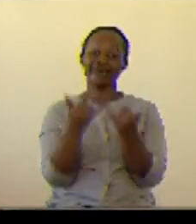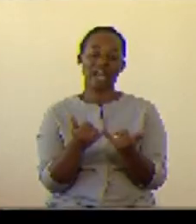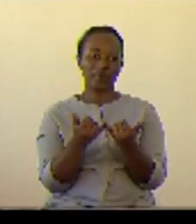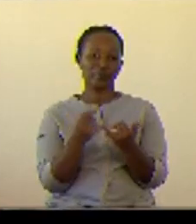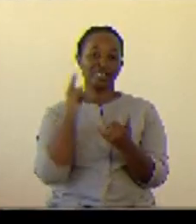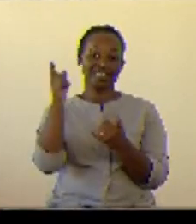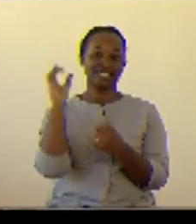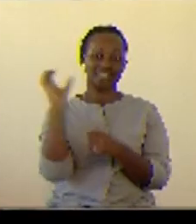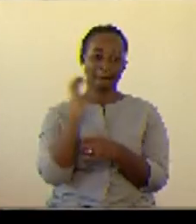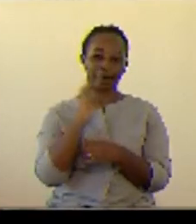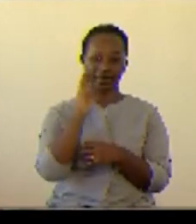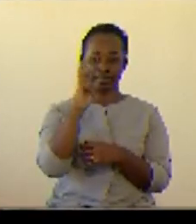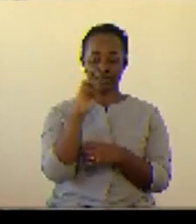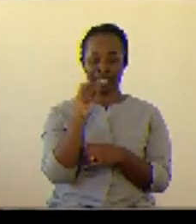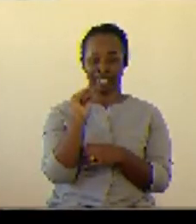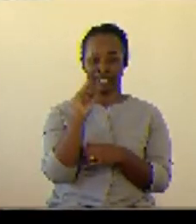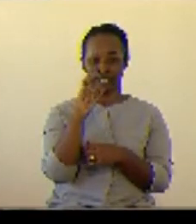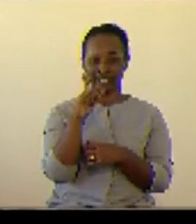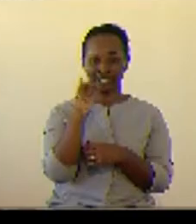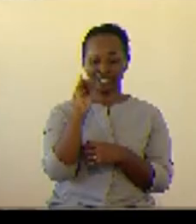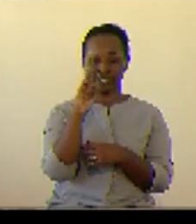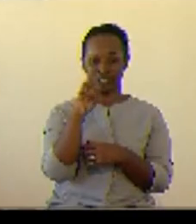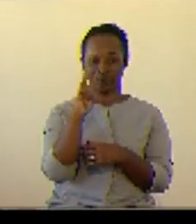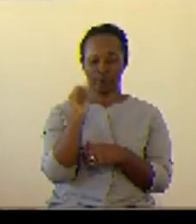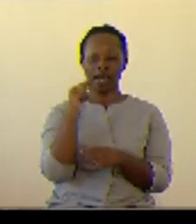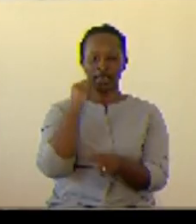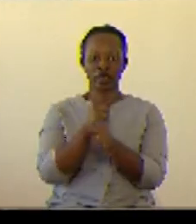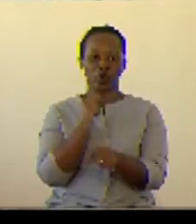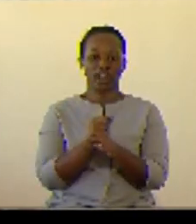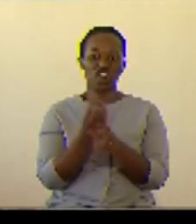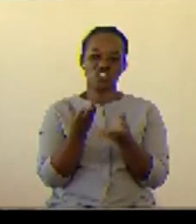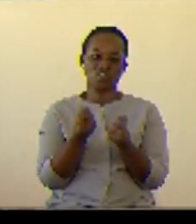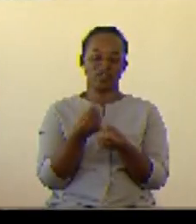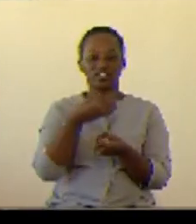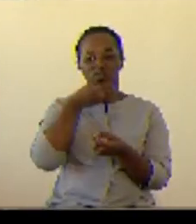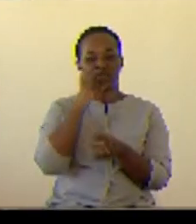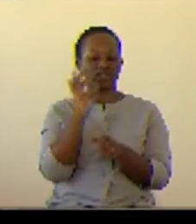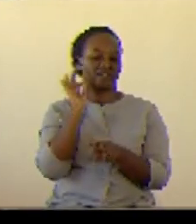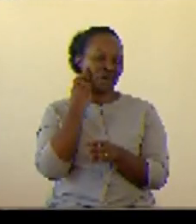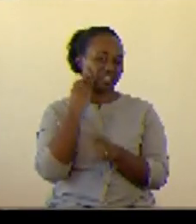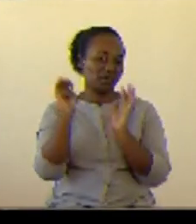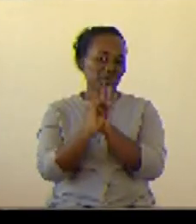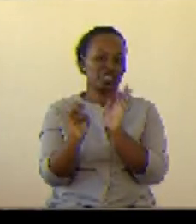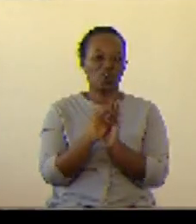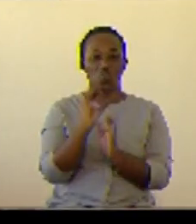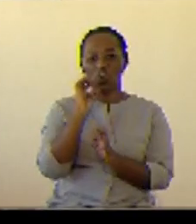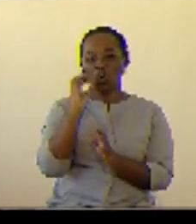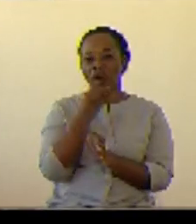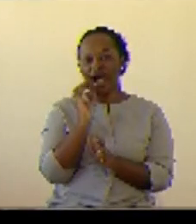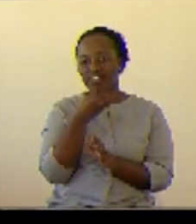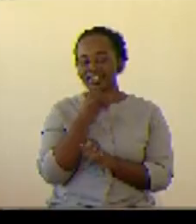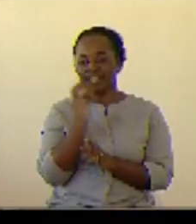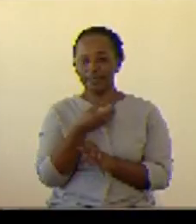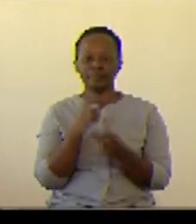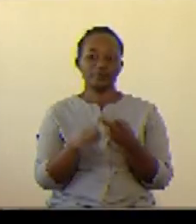this company makes soft drinks or Fanta, soda. We have like Orange,